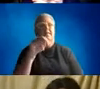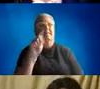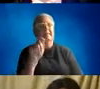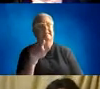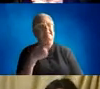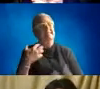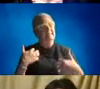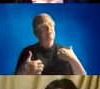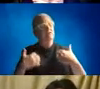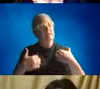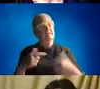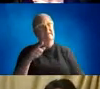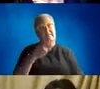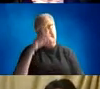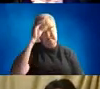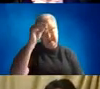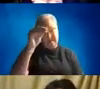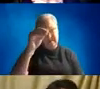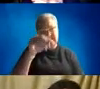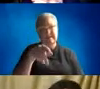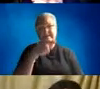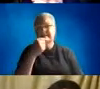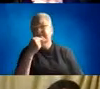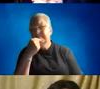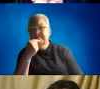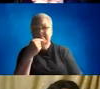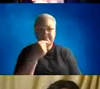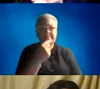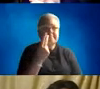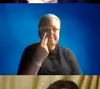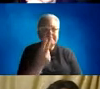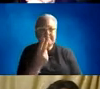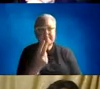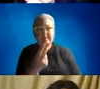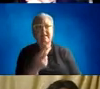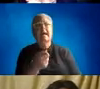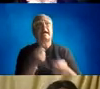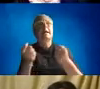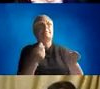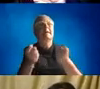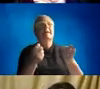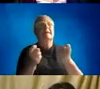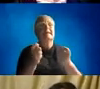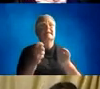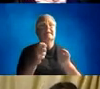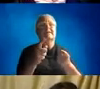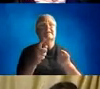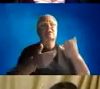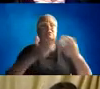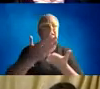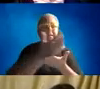is looking, as I said earlier, where there's a large amount of administrative data, like the school